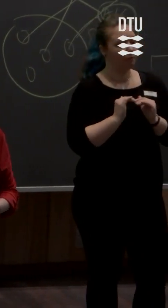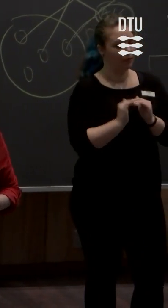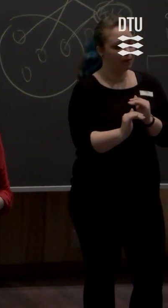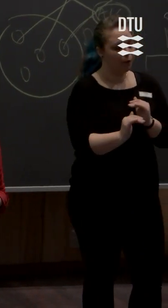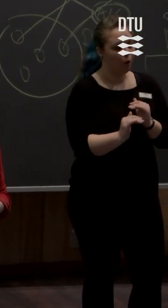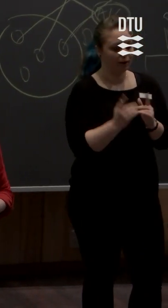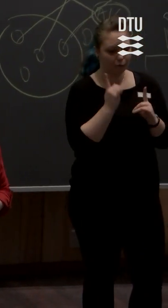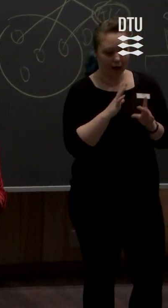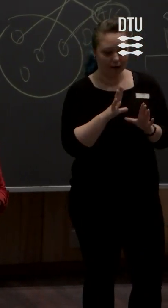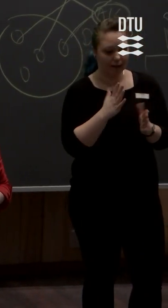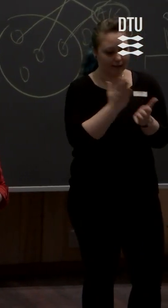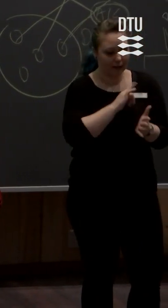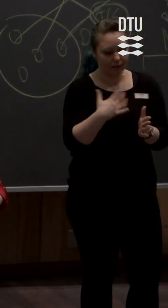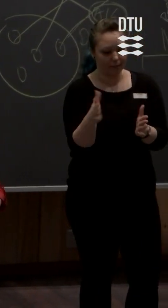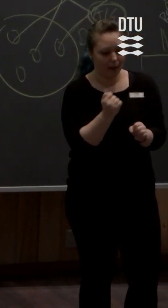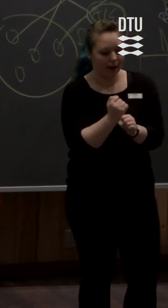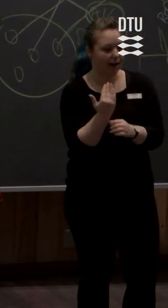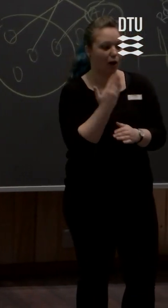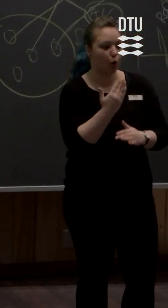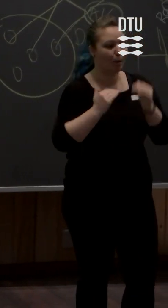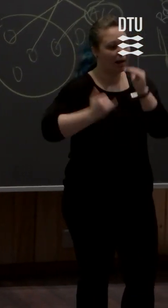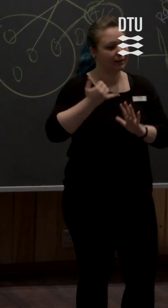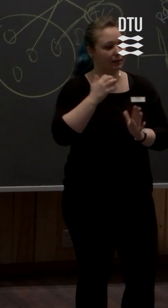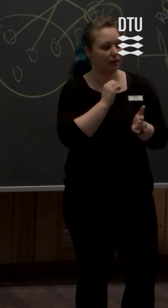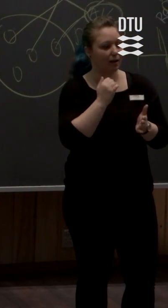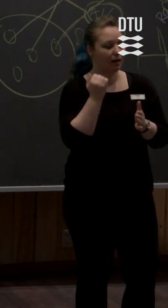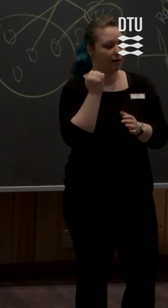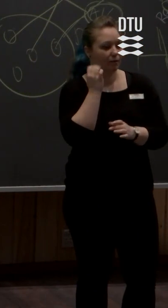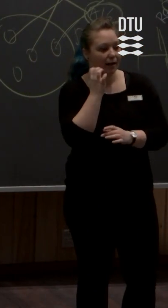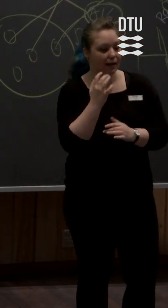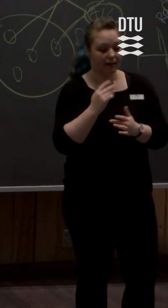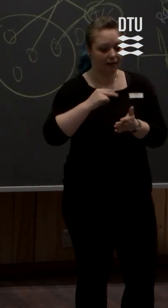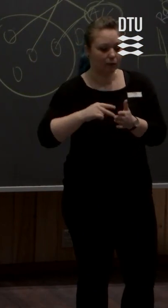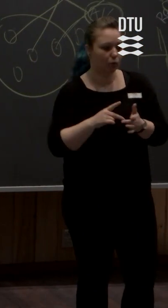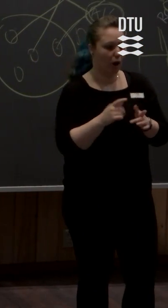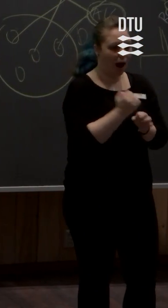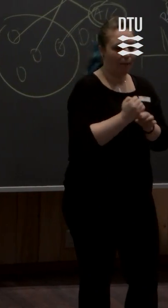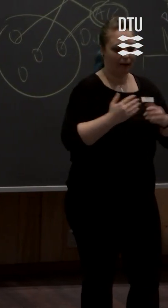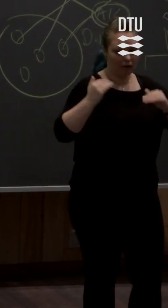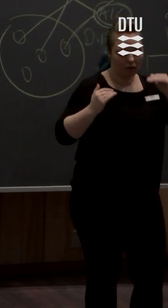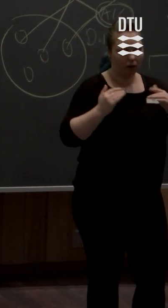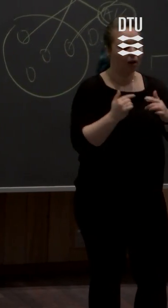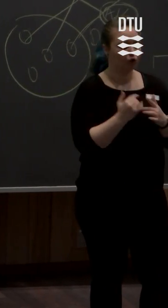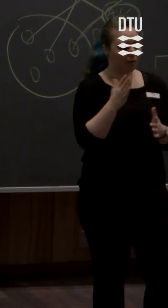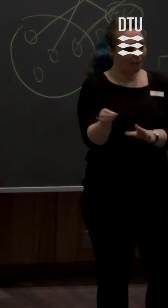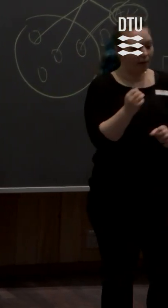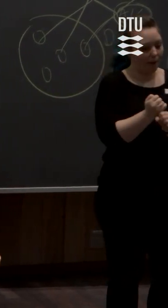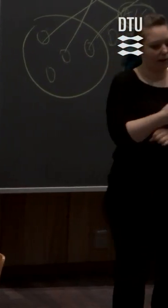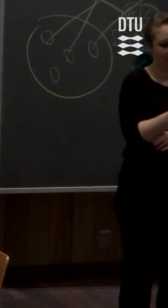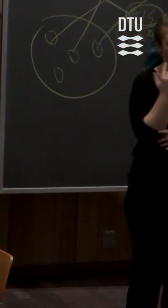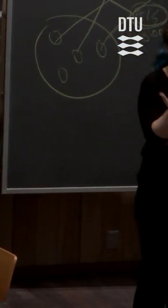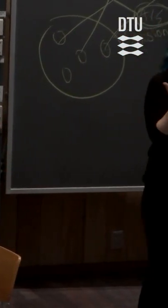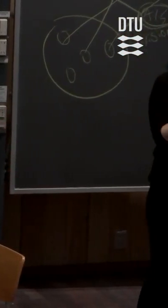employees? How do we ensure work-life balance? How do we ensure that they're fit to work and fit to live? And if an employee has those kind